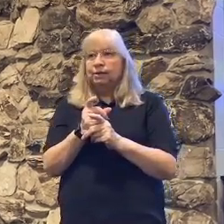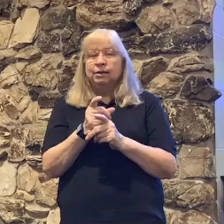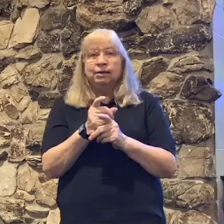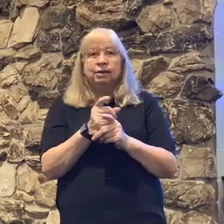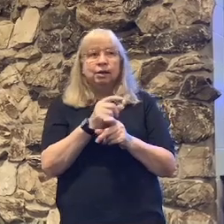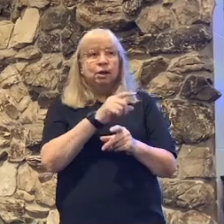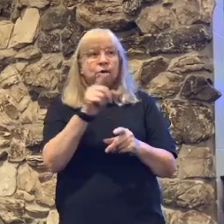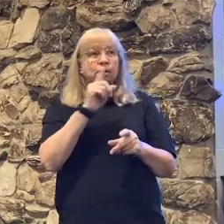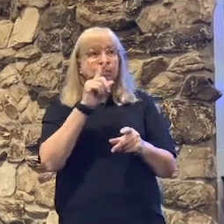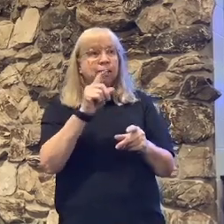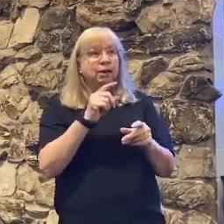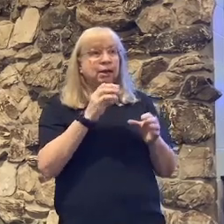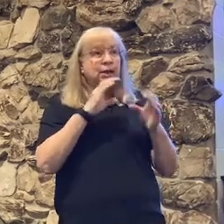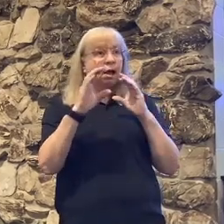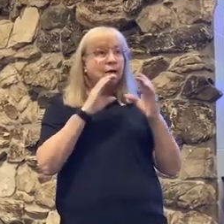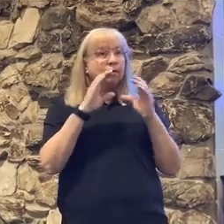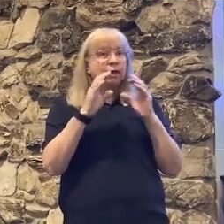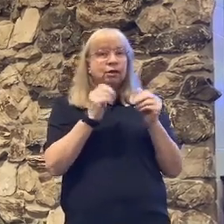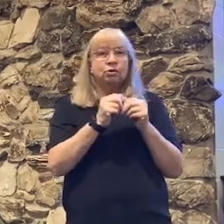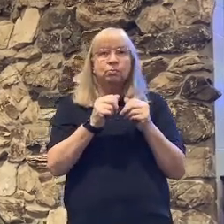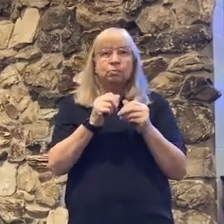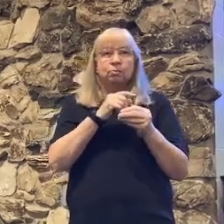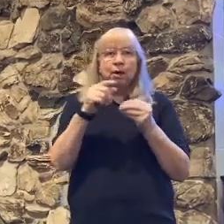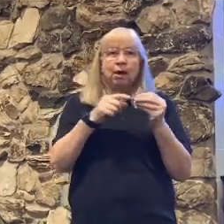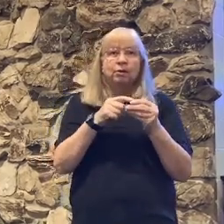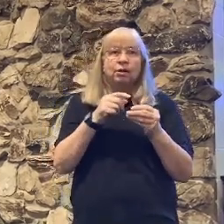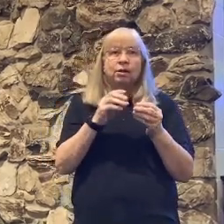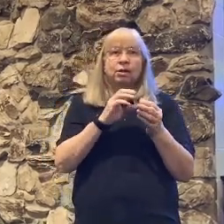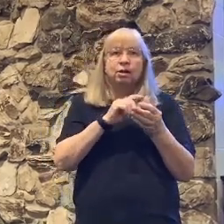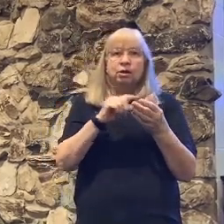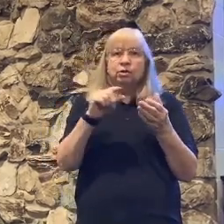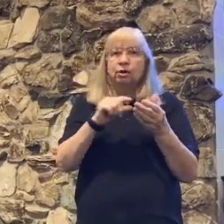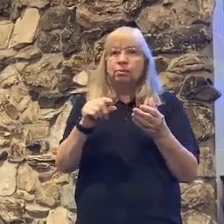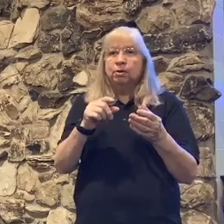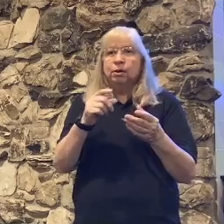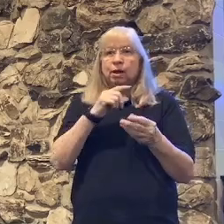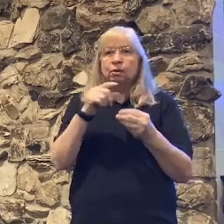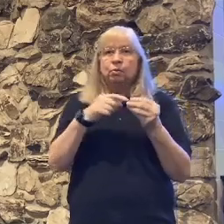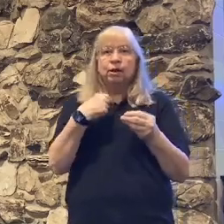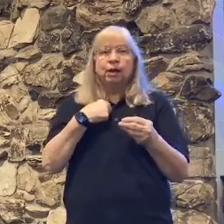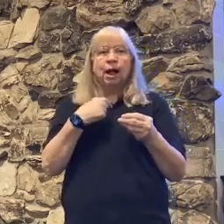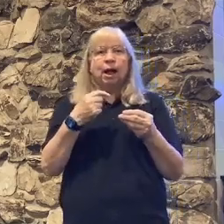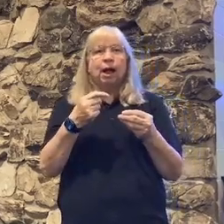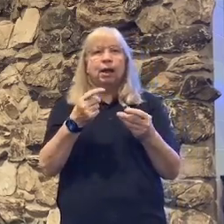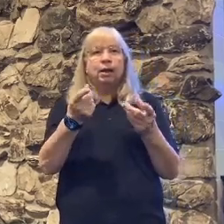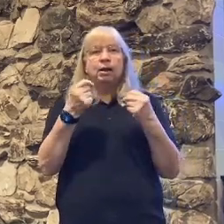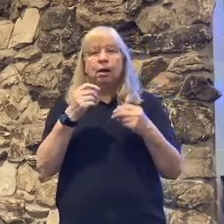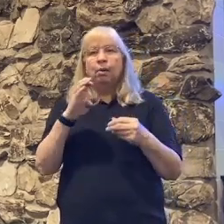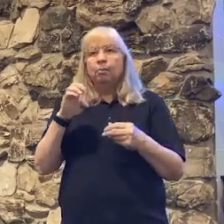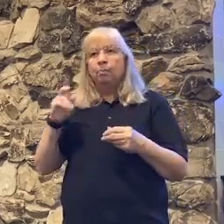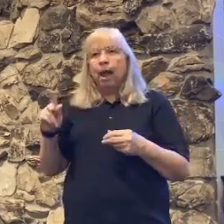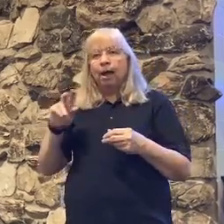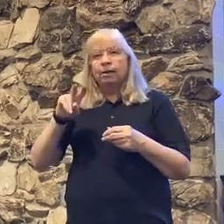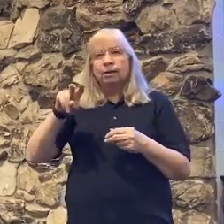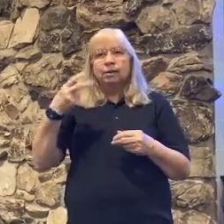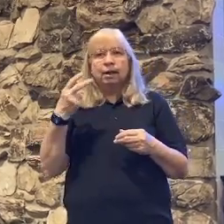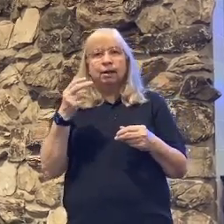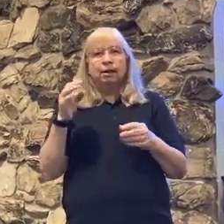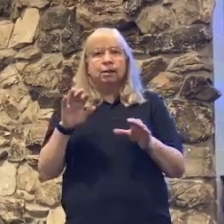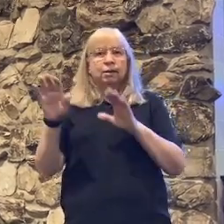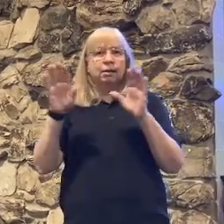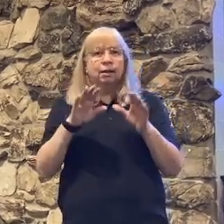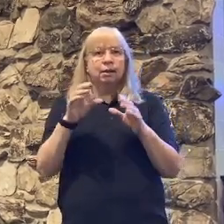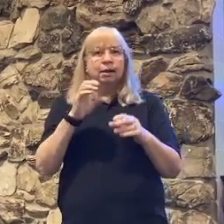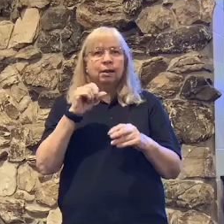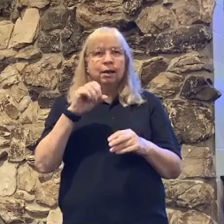You've been in conversations about the scriptures. And when I come back the second Sunday in September, I'm going to start my Bible